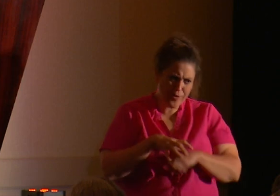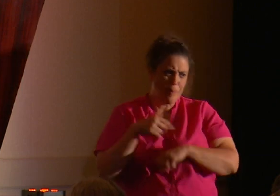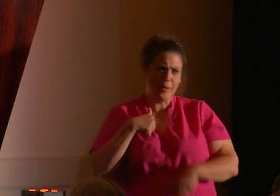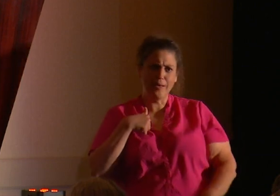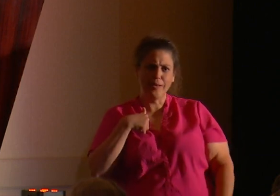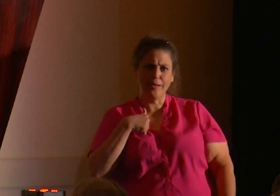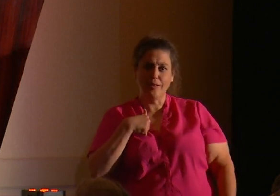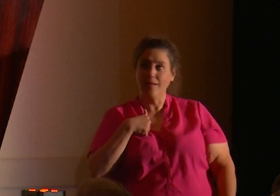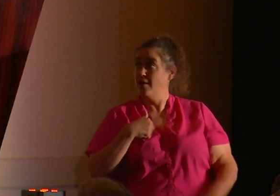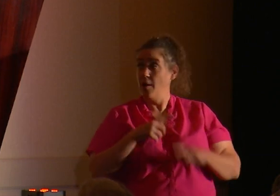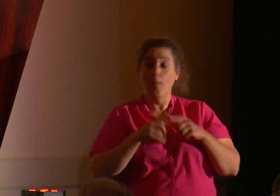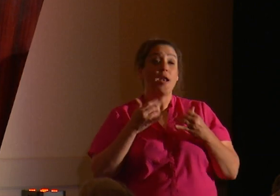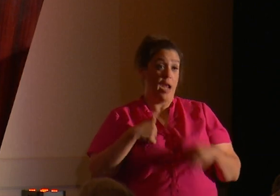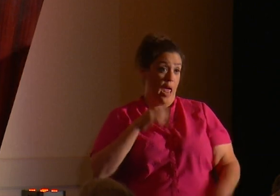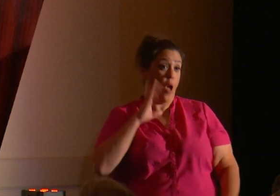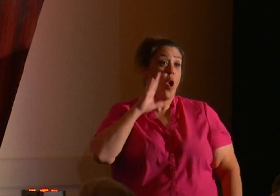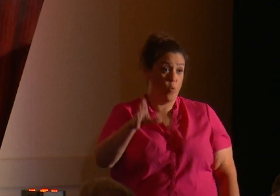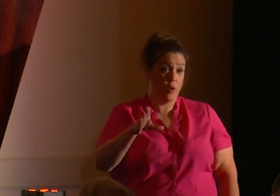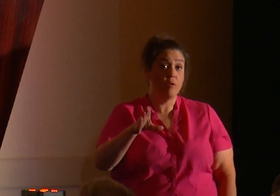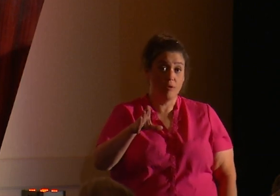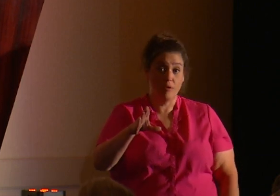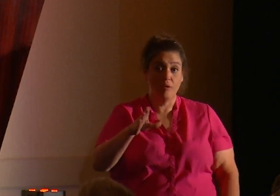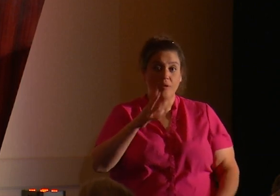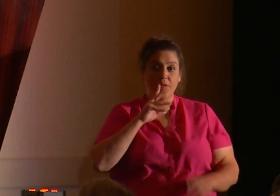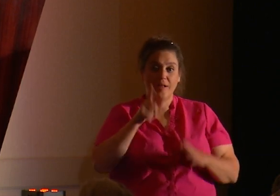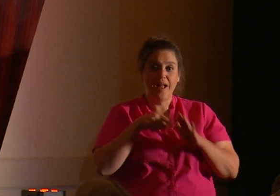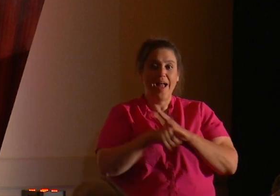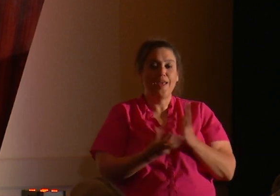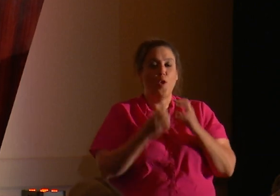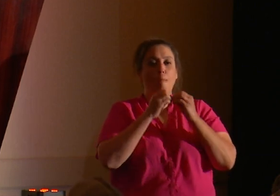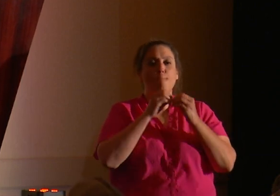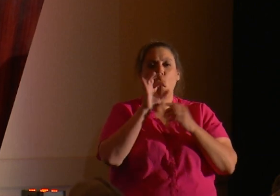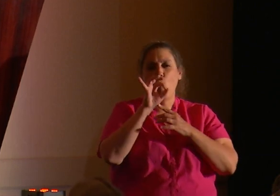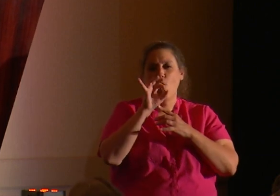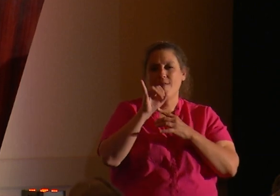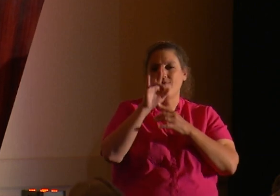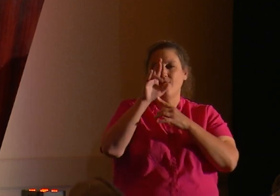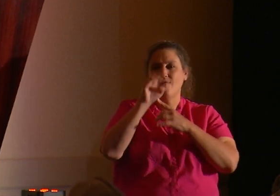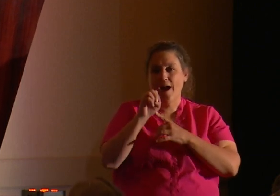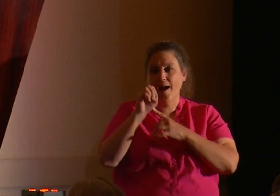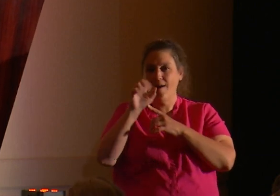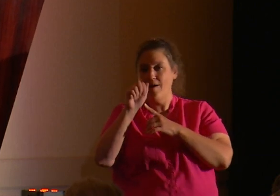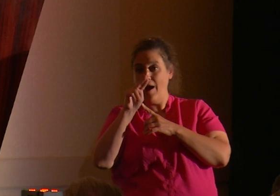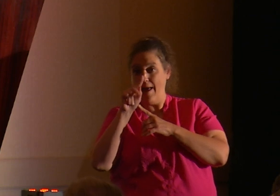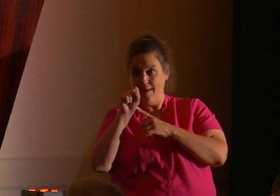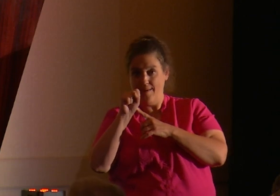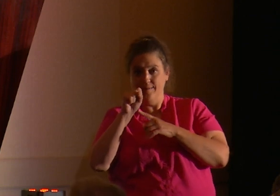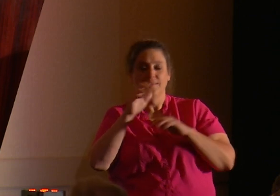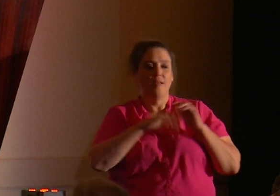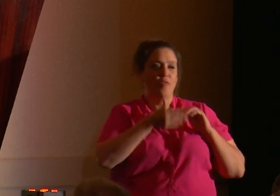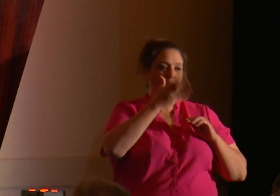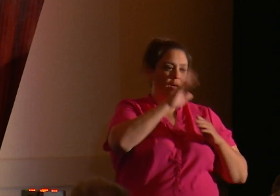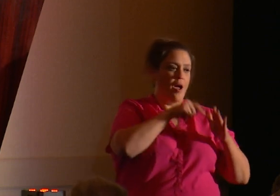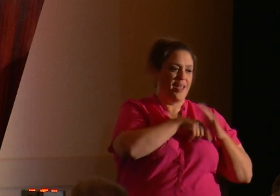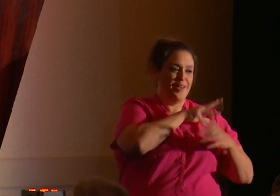But now I did, because I made sure I killed more fire ants than God has killed in the